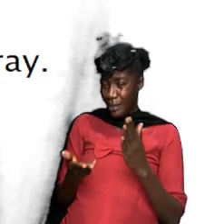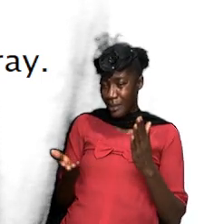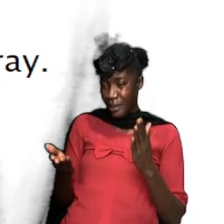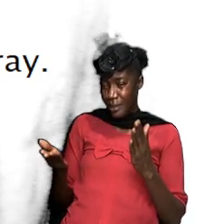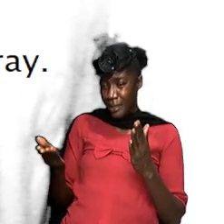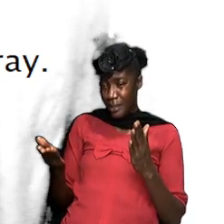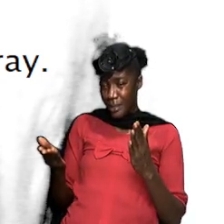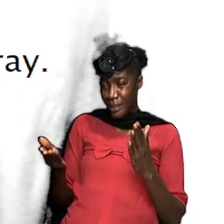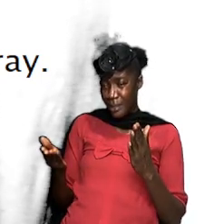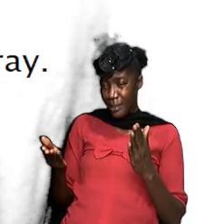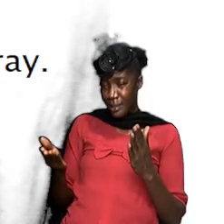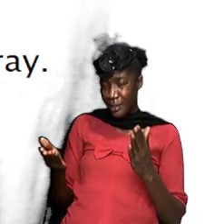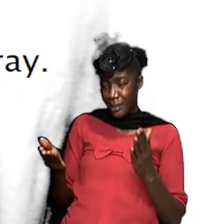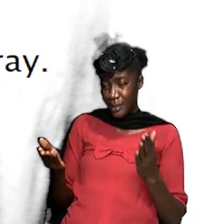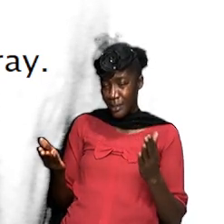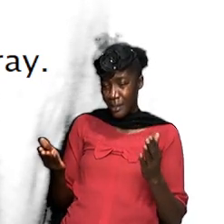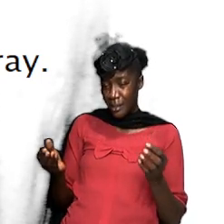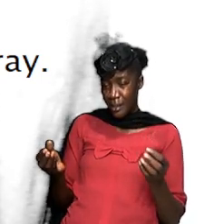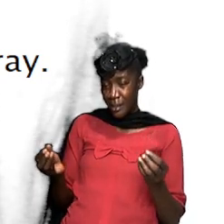that are more weightier.